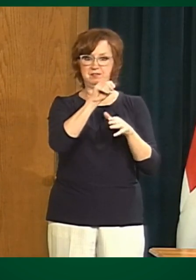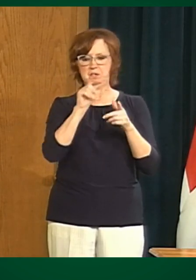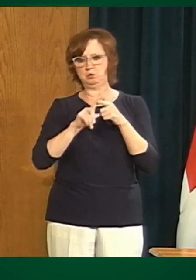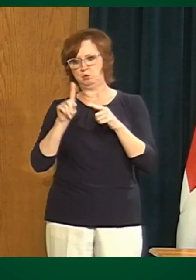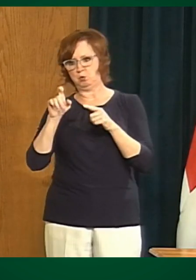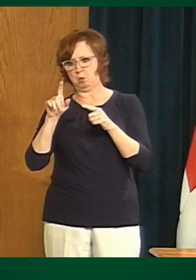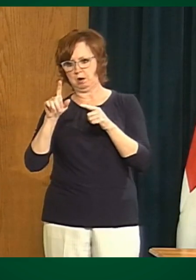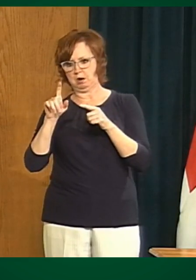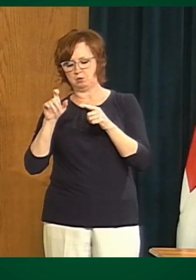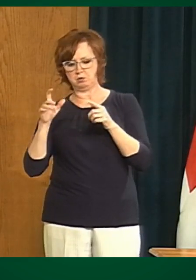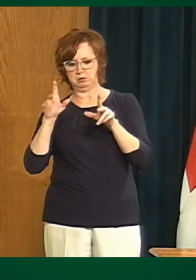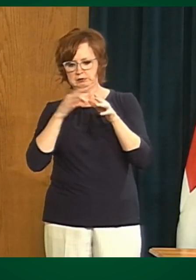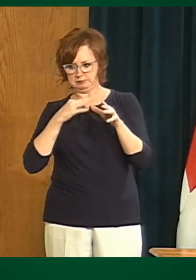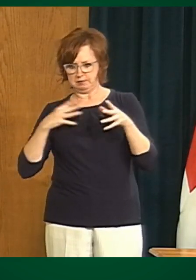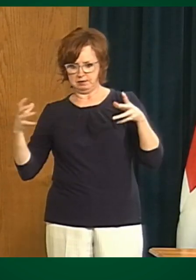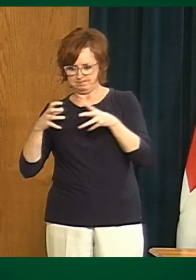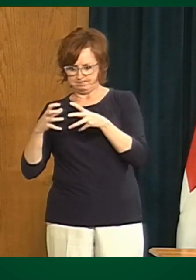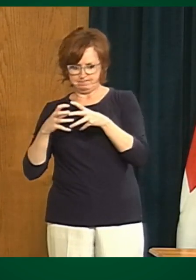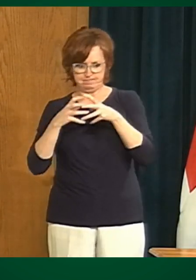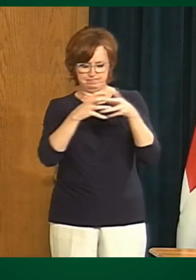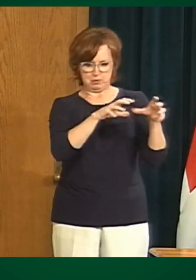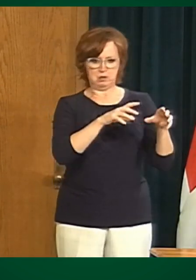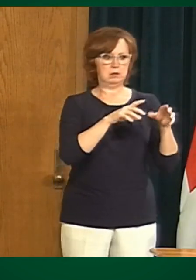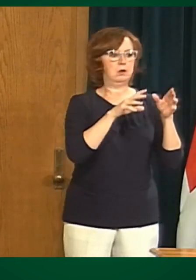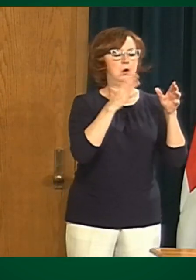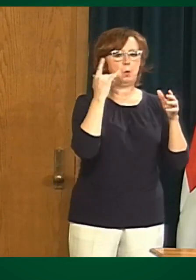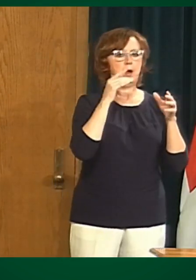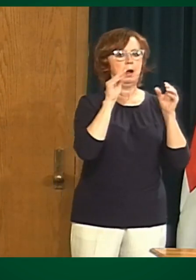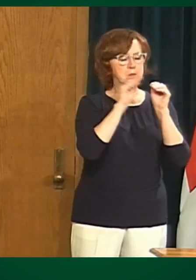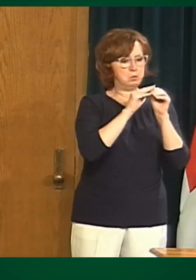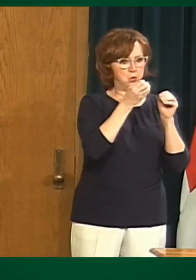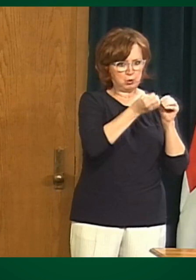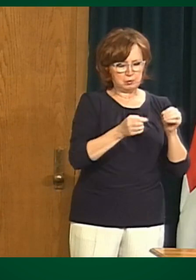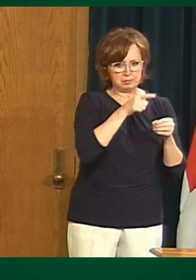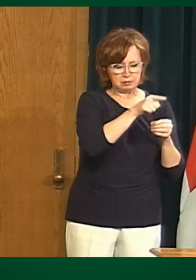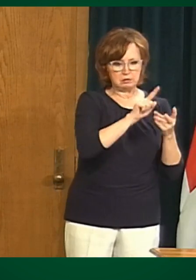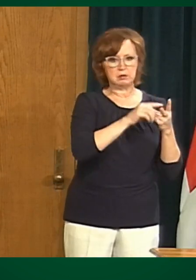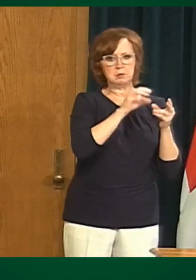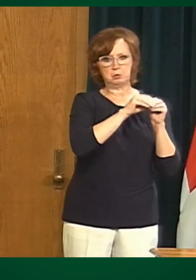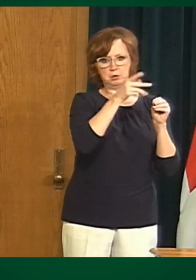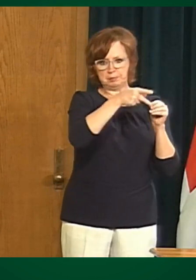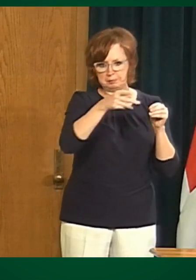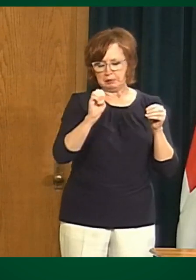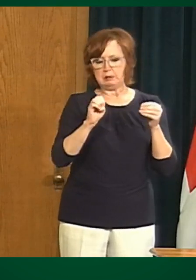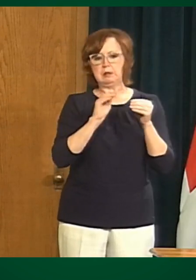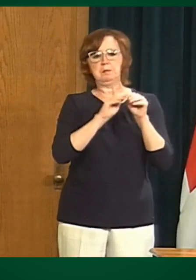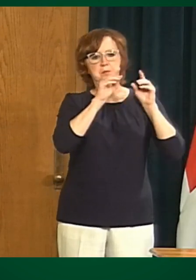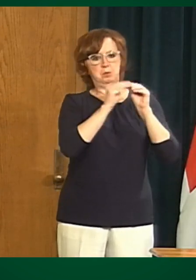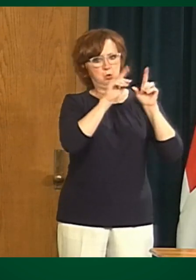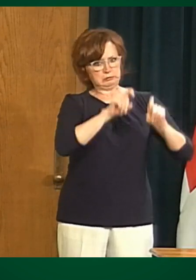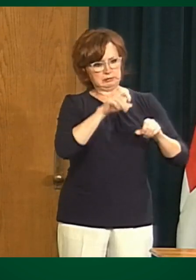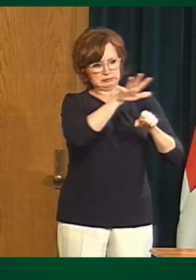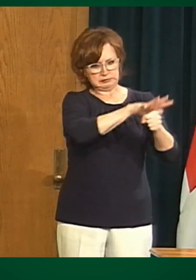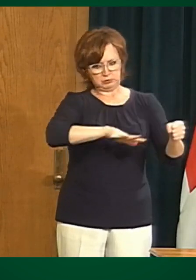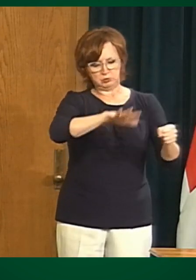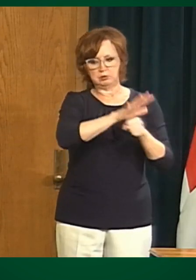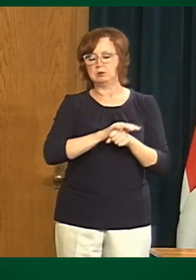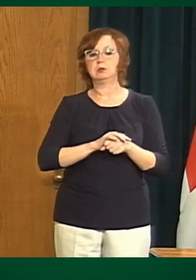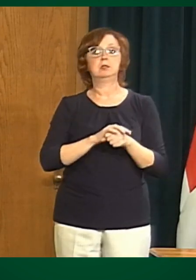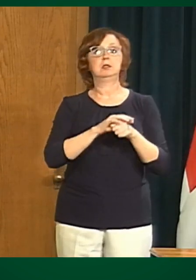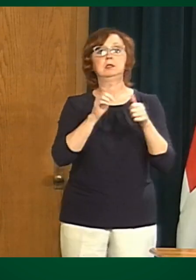surge testing and contact tracing in that community and in that region. Testing will focus on long-term